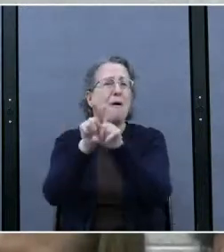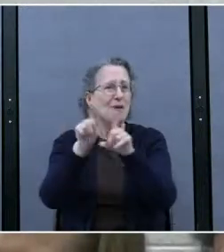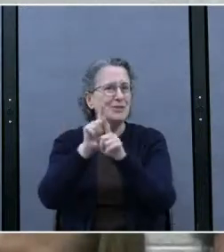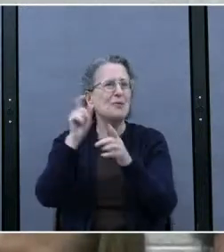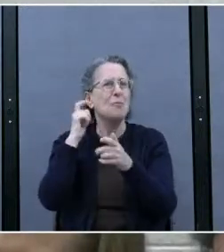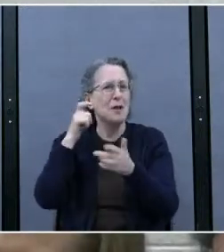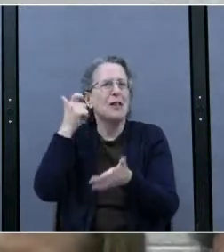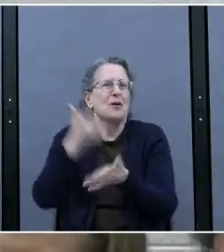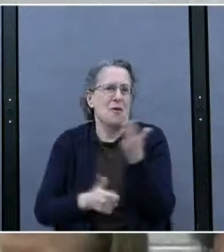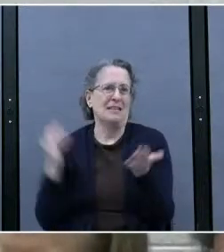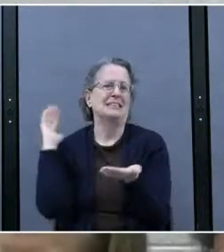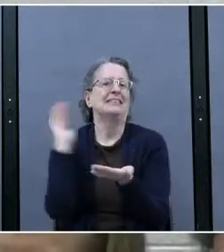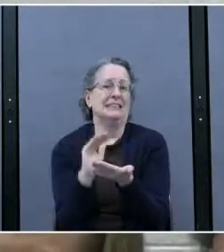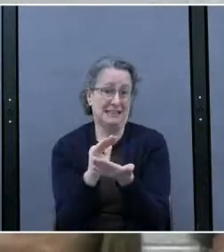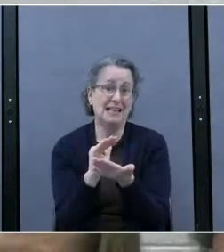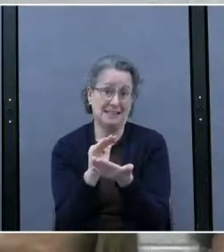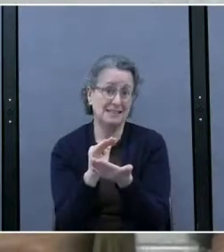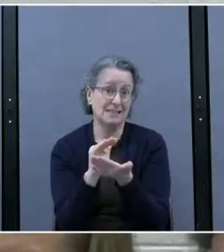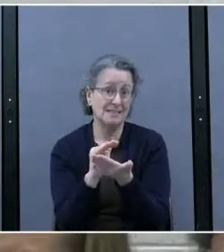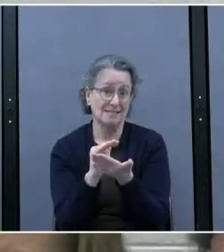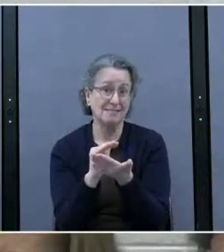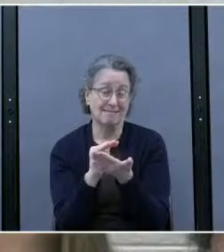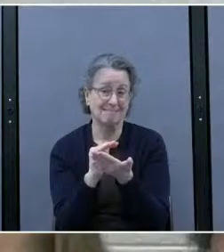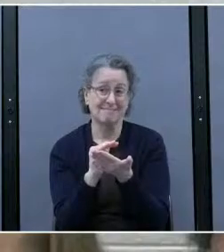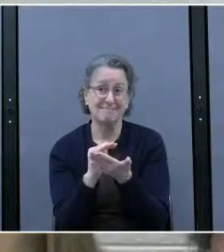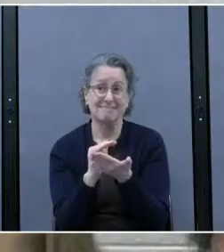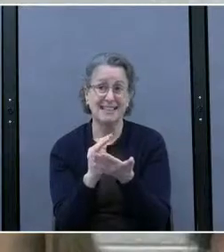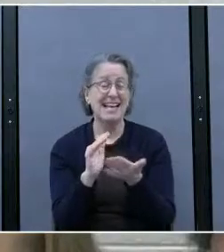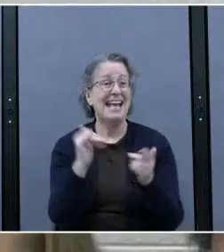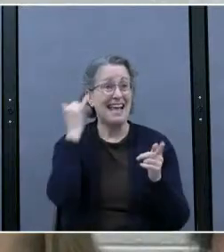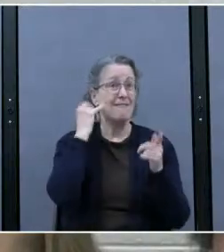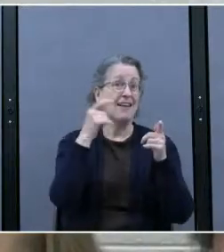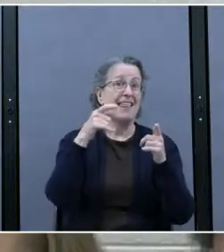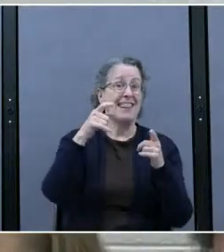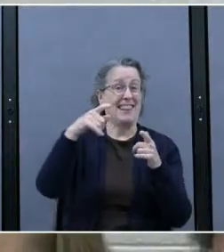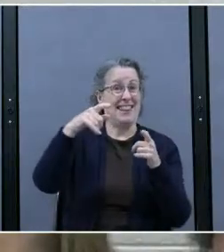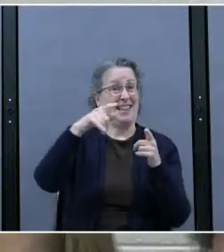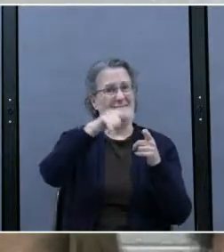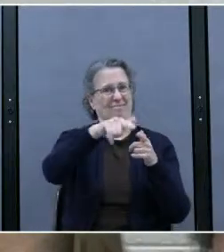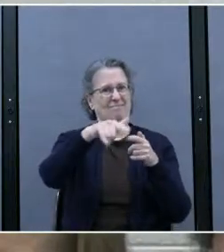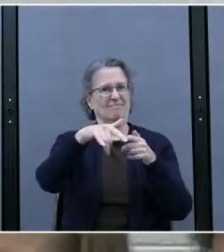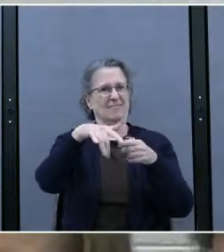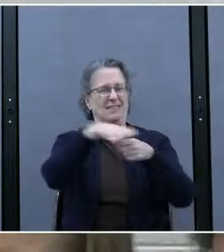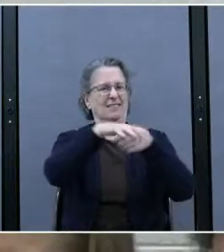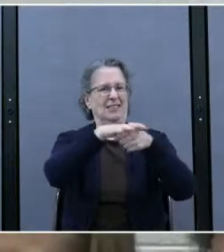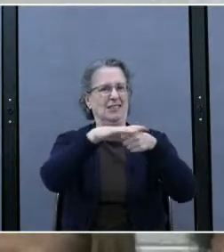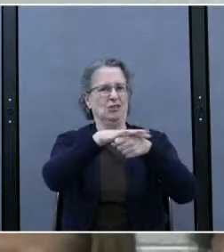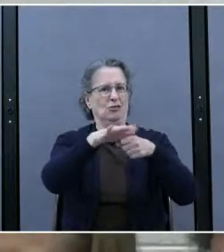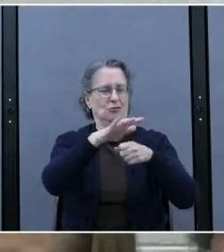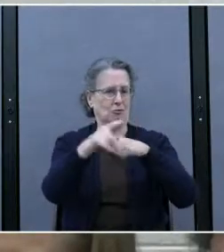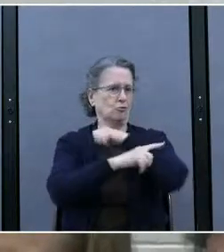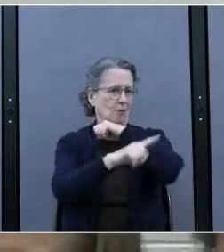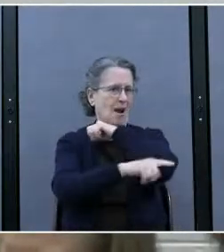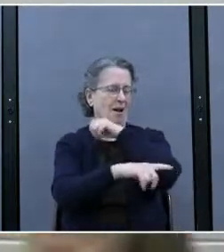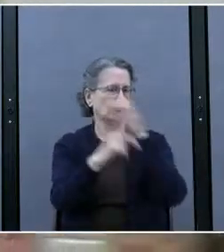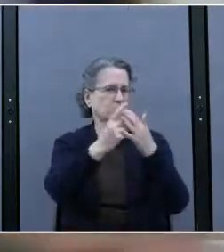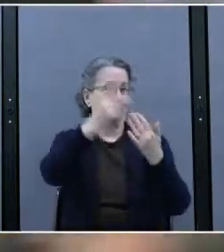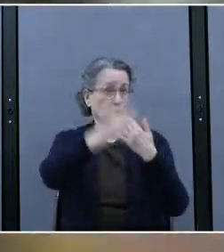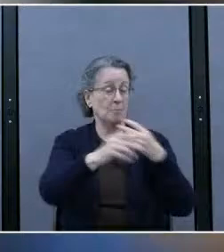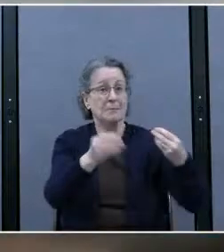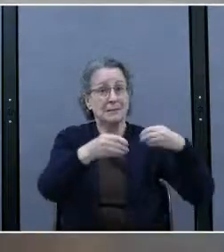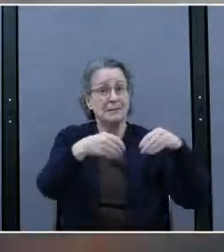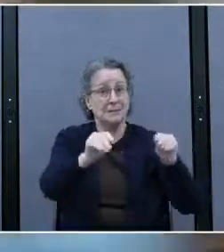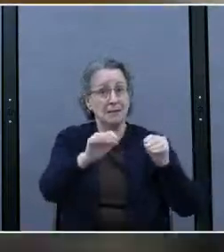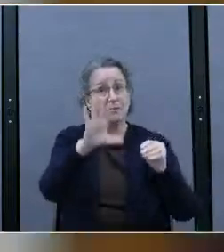cost. If we have increased revenue. So I'm curious if there's anything happening on that. I think in the same way that I